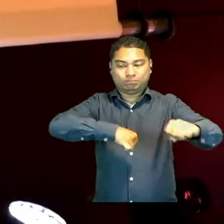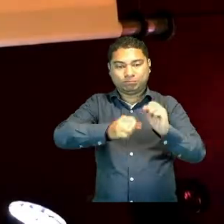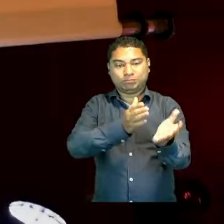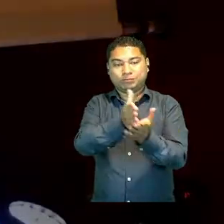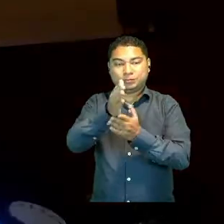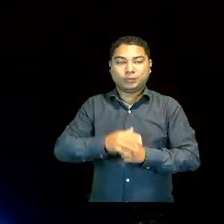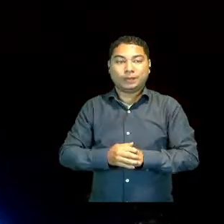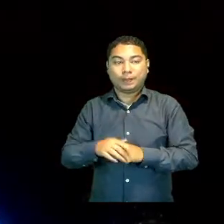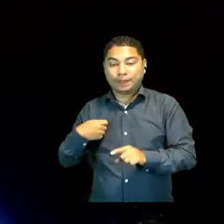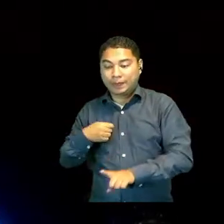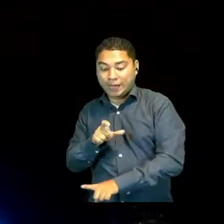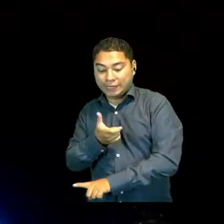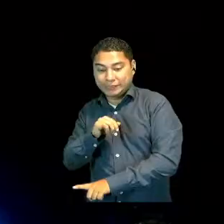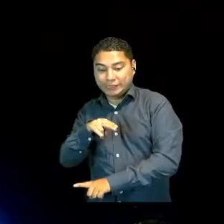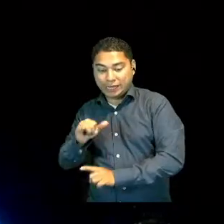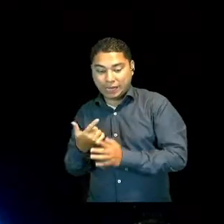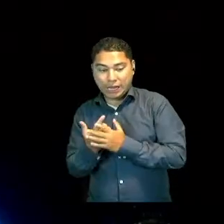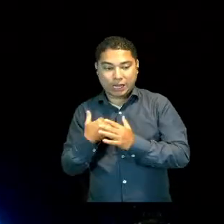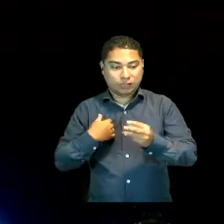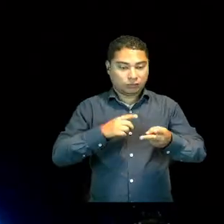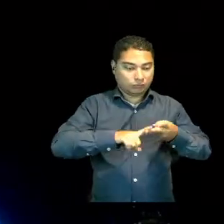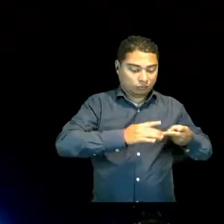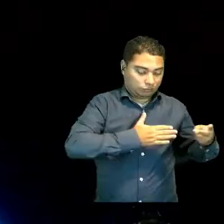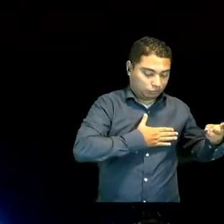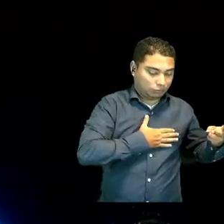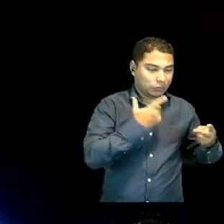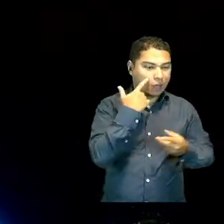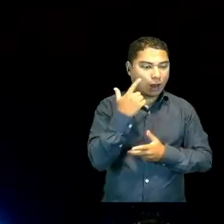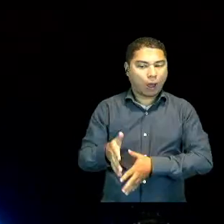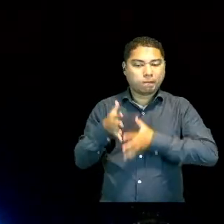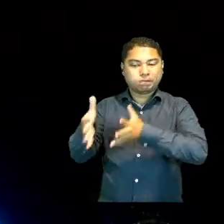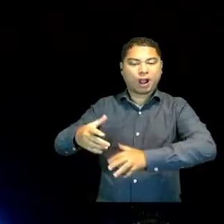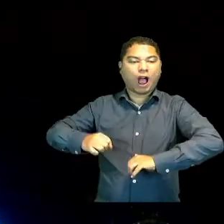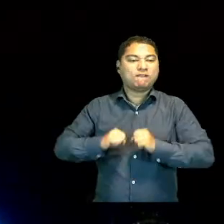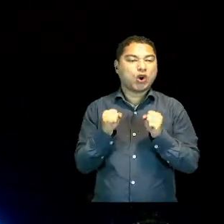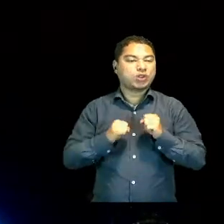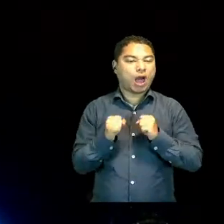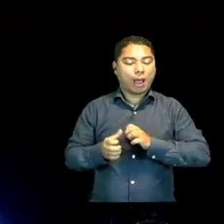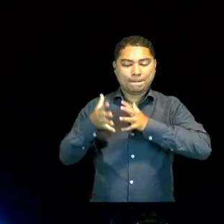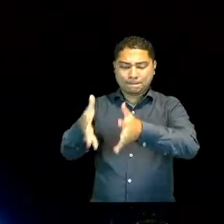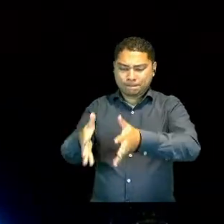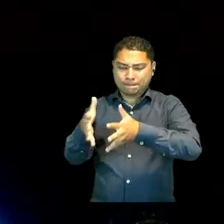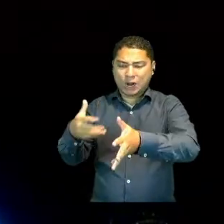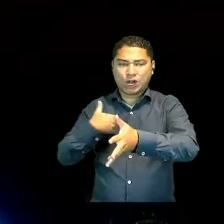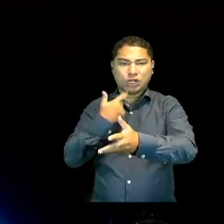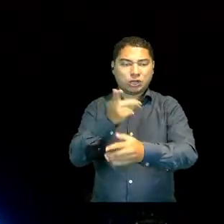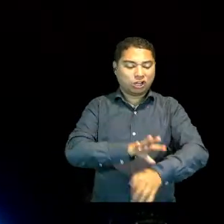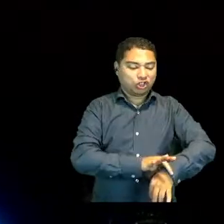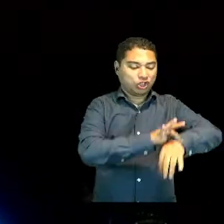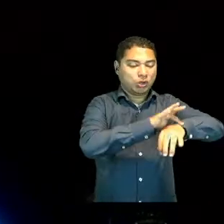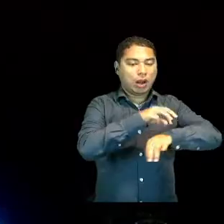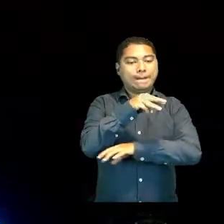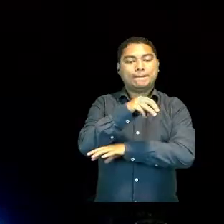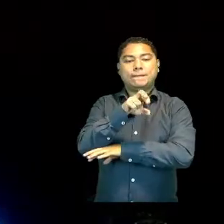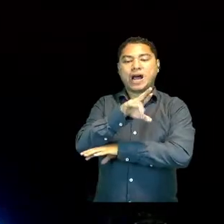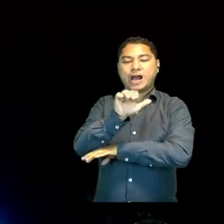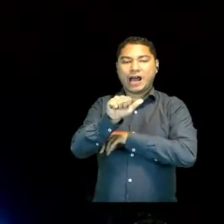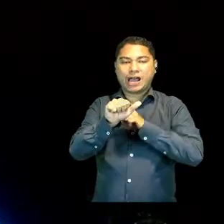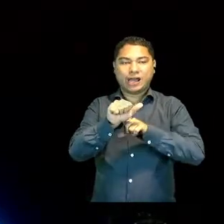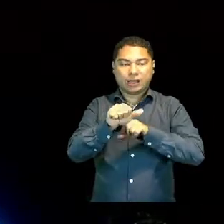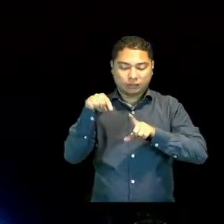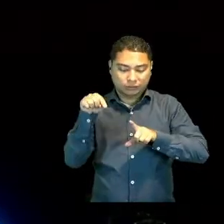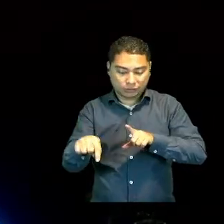invited to teach in Bogotá by Dr. Mara Viveros, we also took